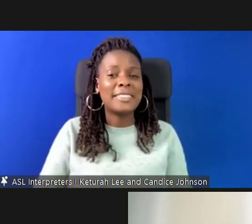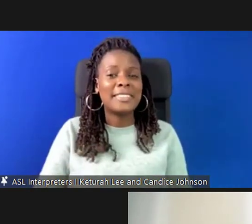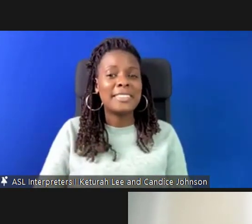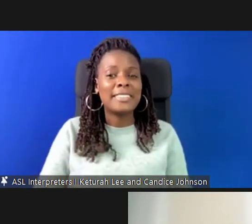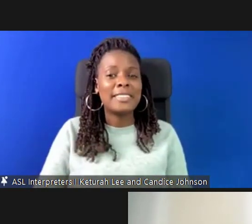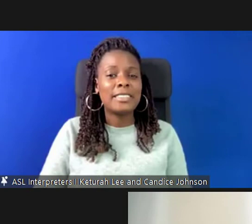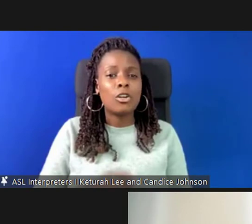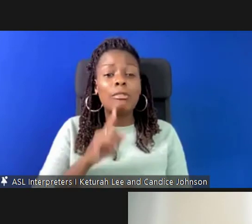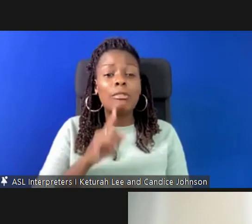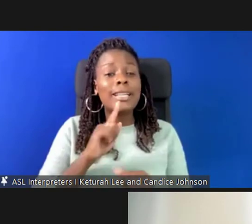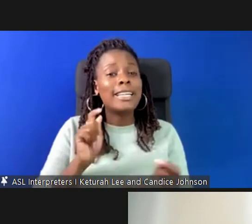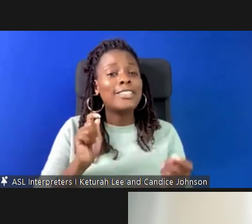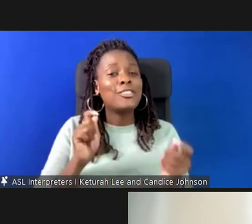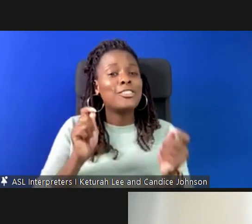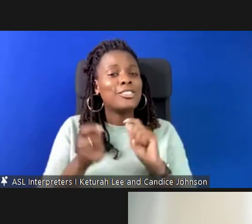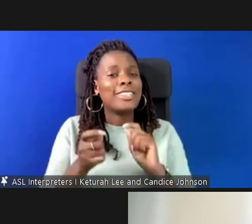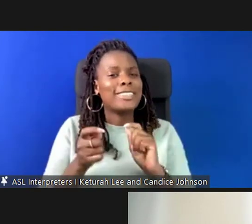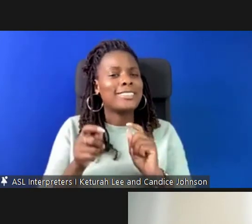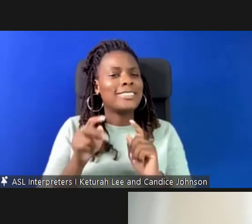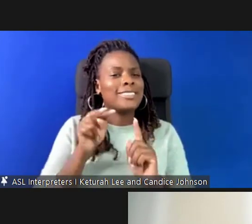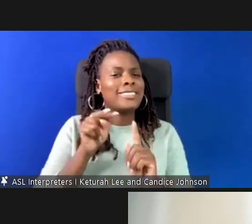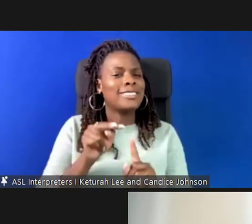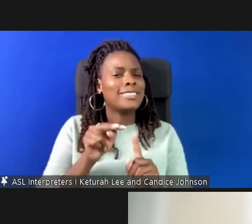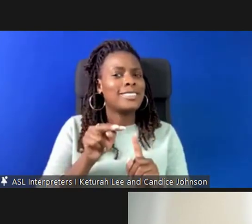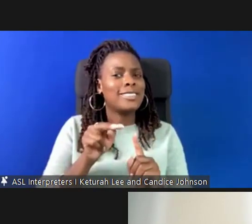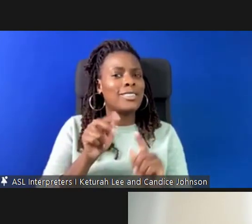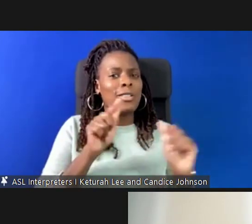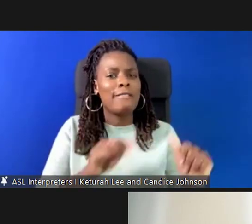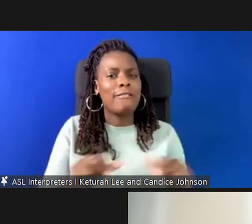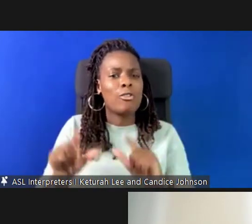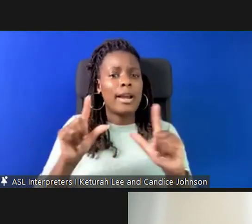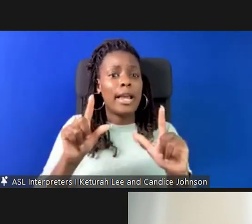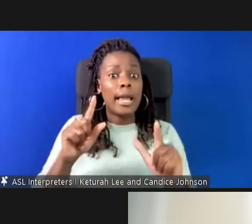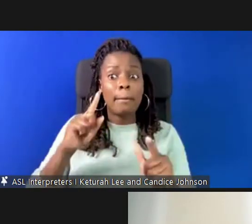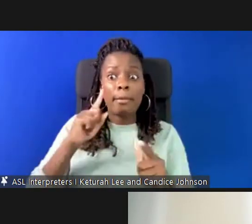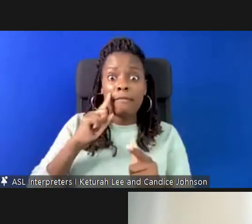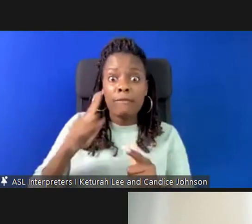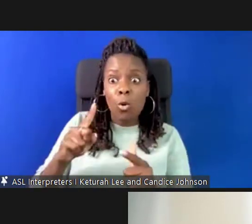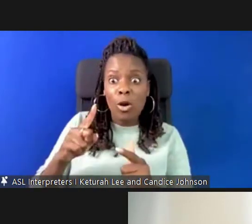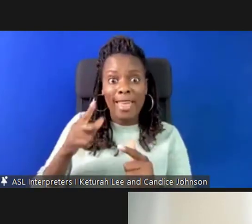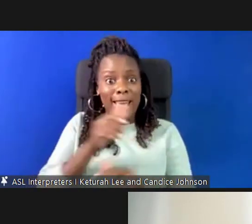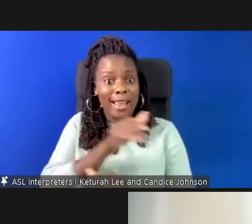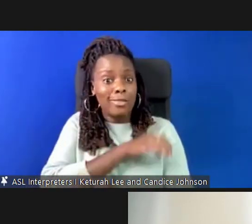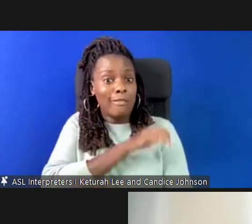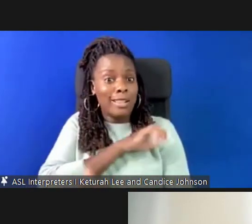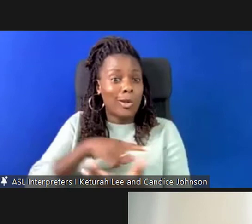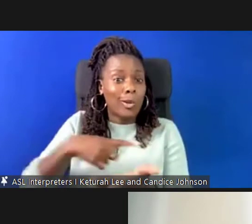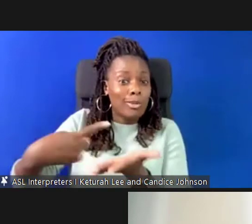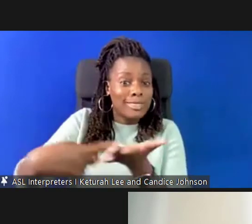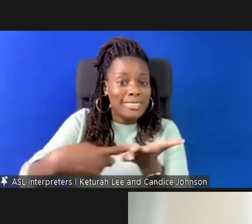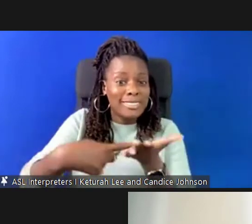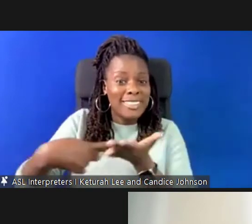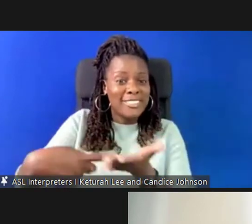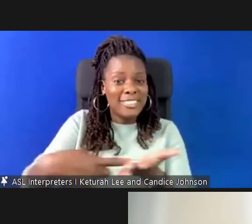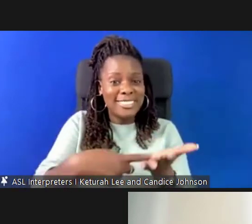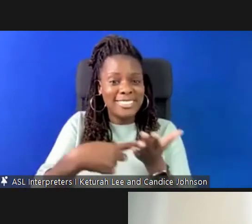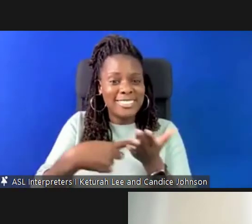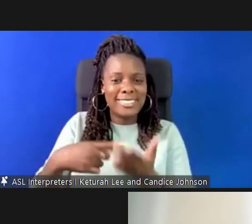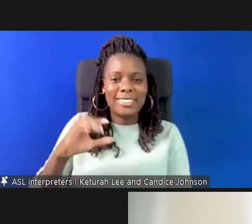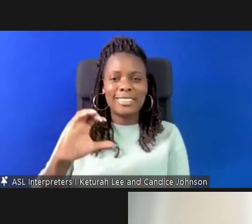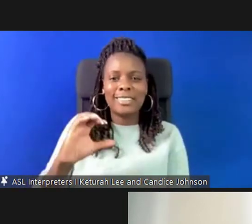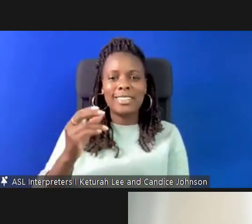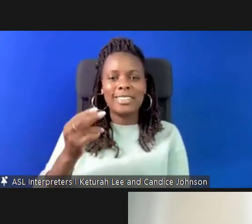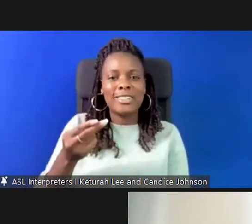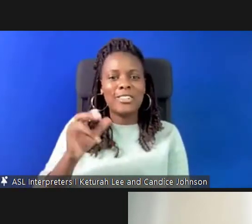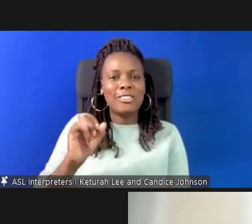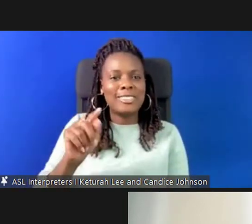frame or shift the priorities for the overall clinical discussion and kind of move towards, as Christine mentioned, the